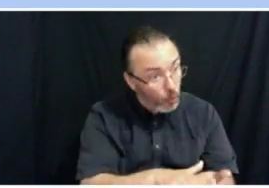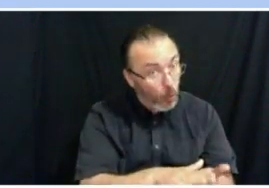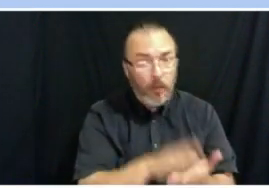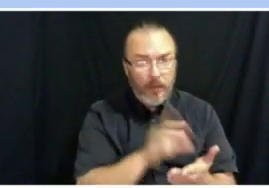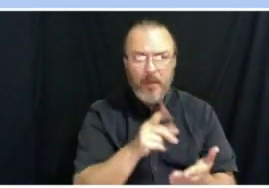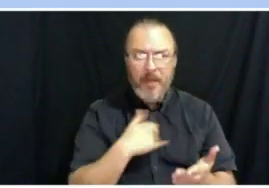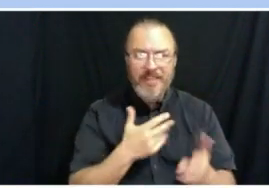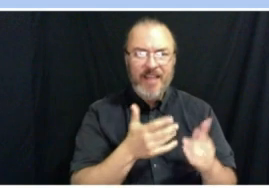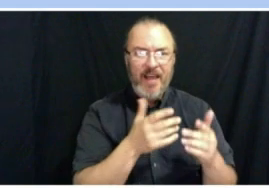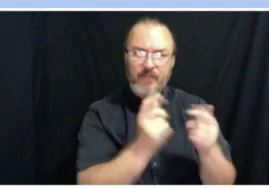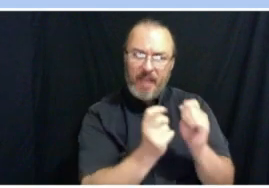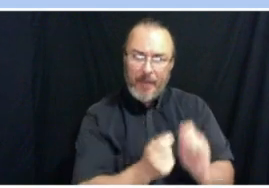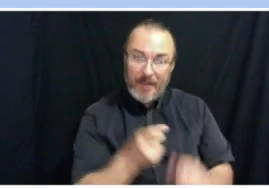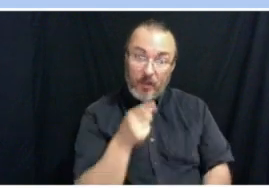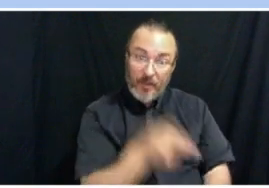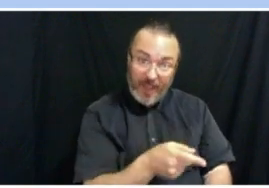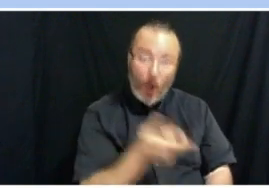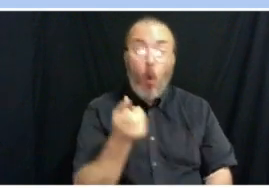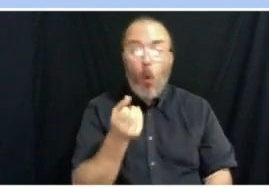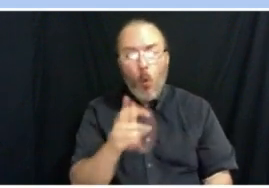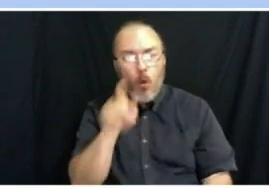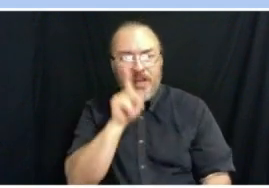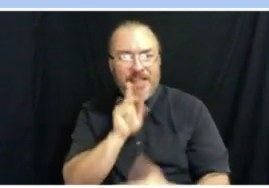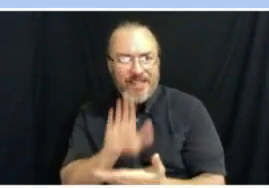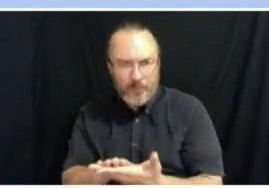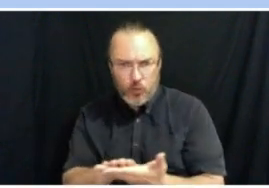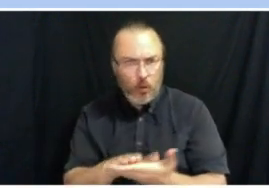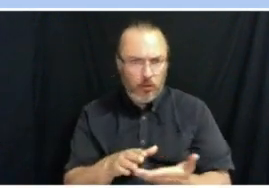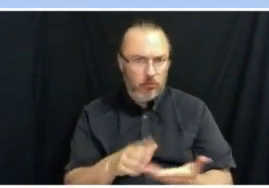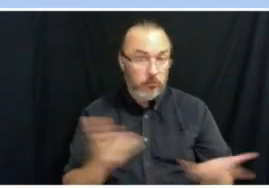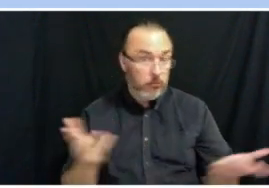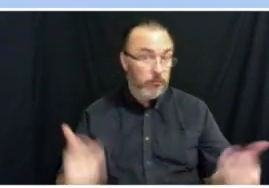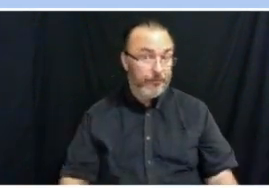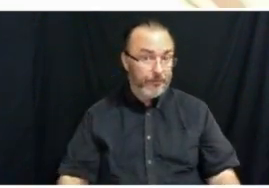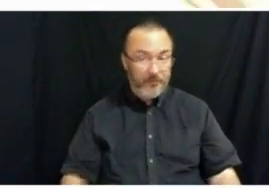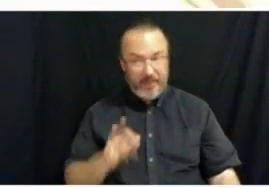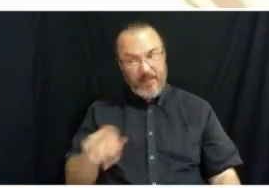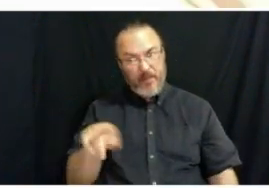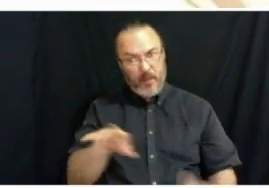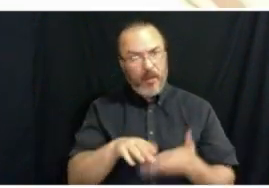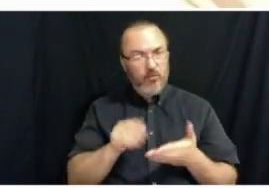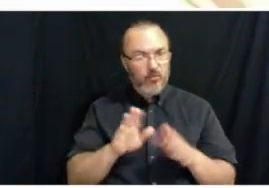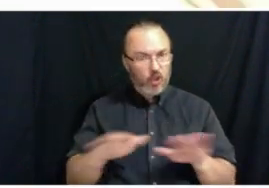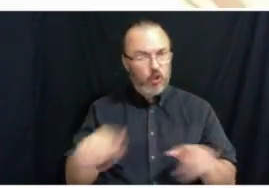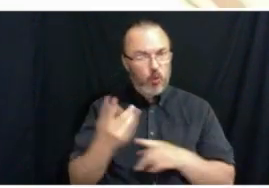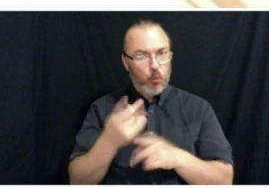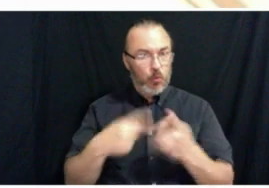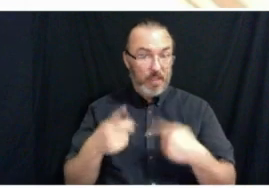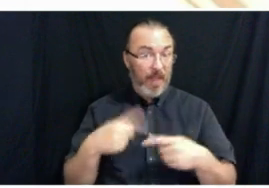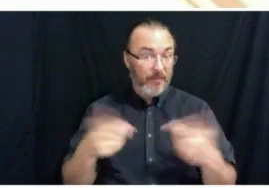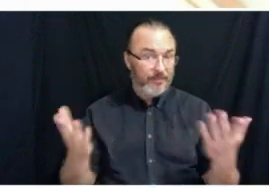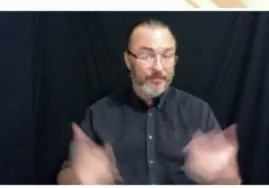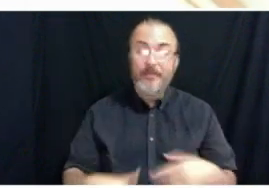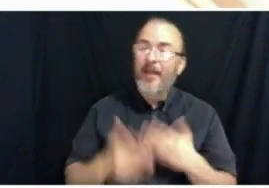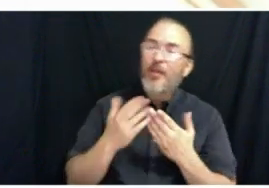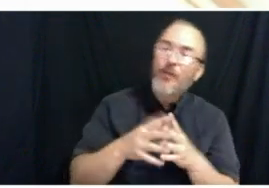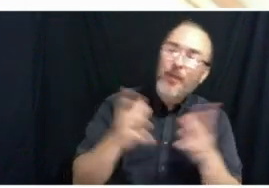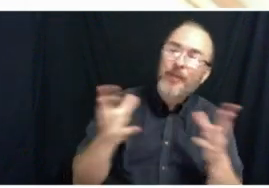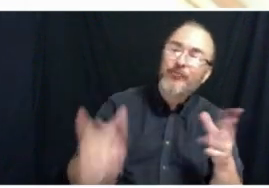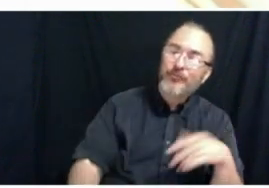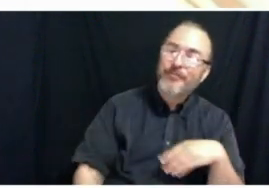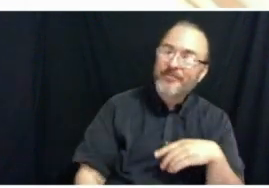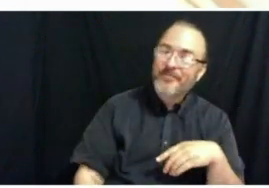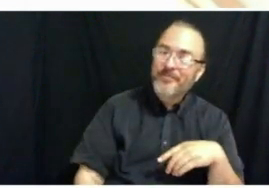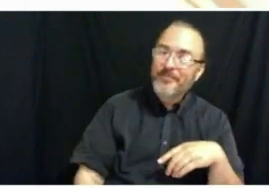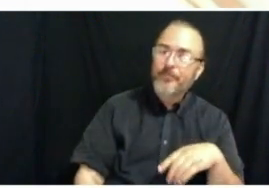if they're sign language speakers. Thank you very much. Much appreciated. I'd like